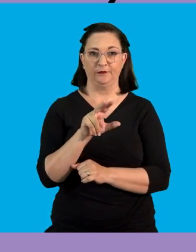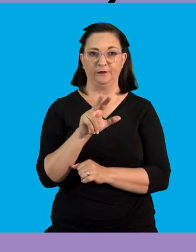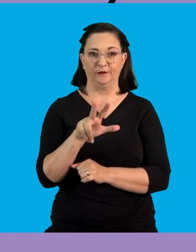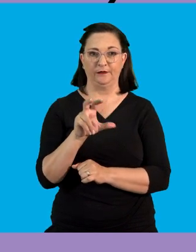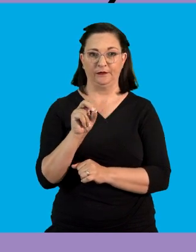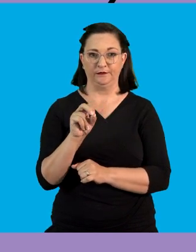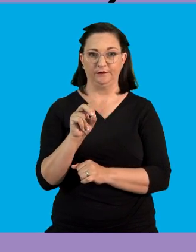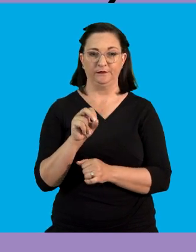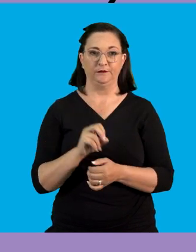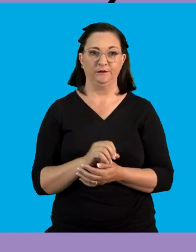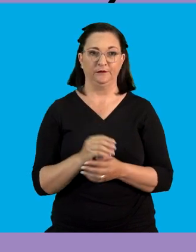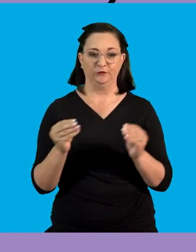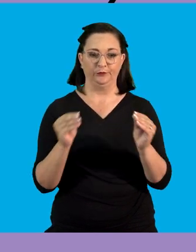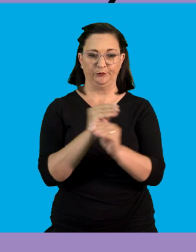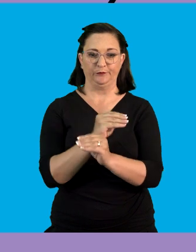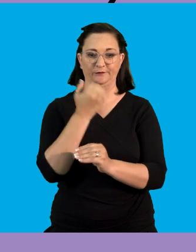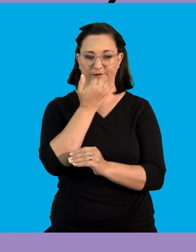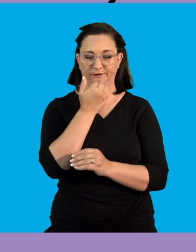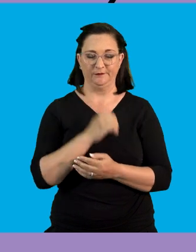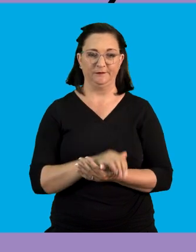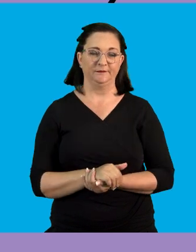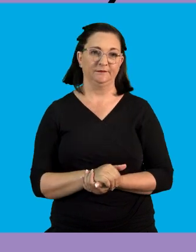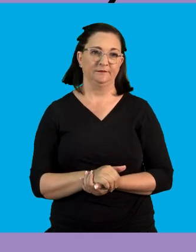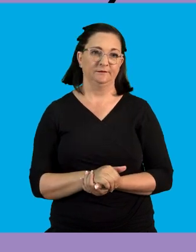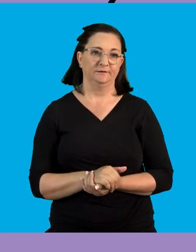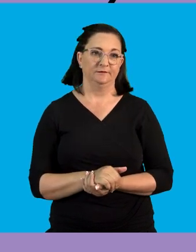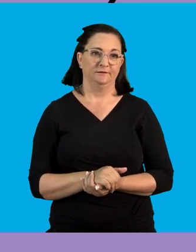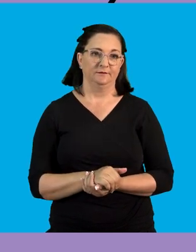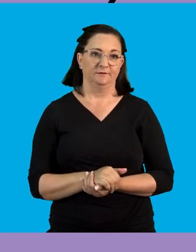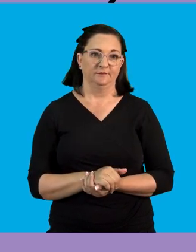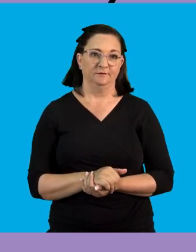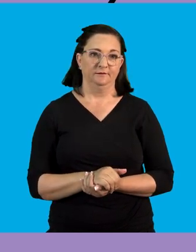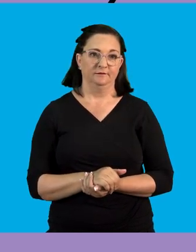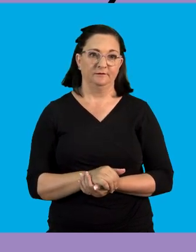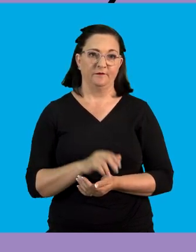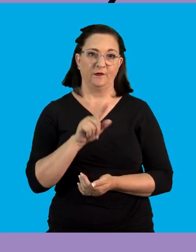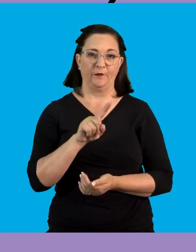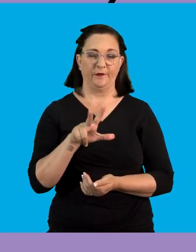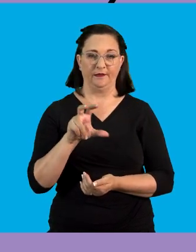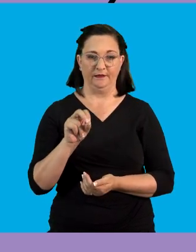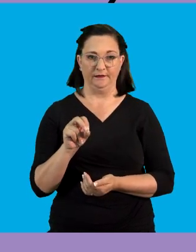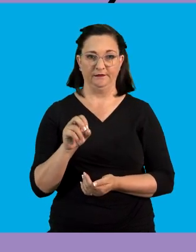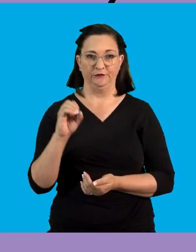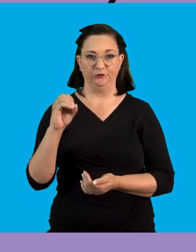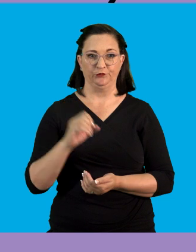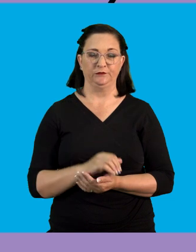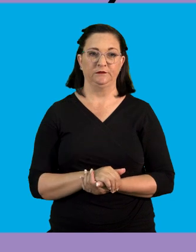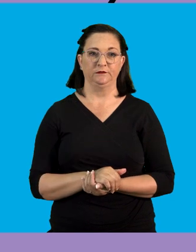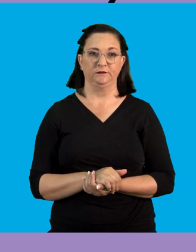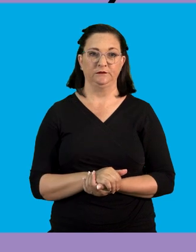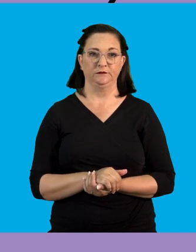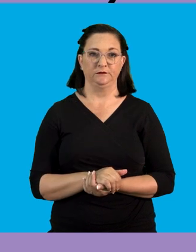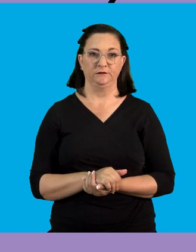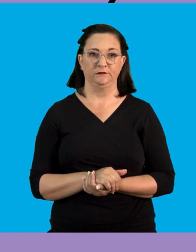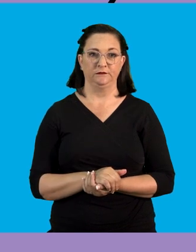10 multiplied by 180 degrees. Oops, what am I writing?